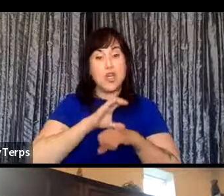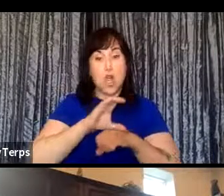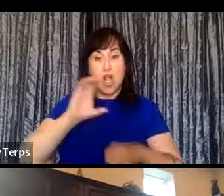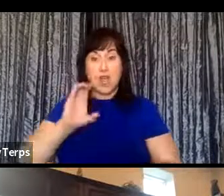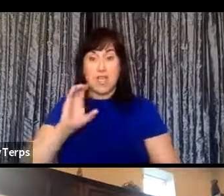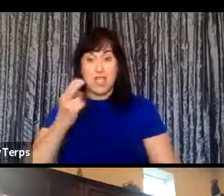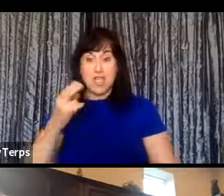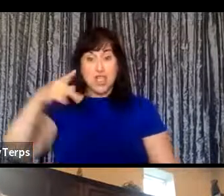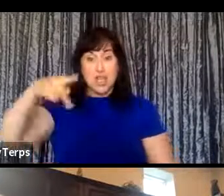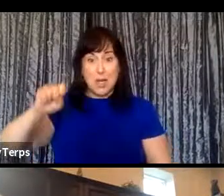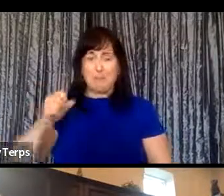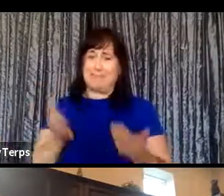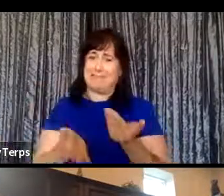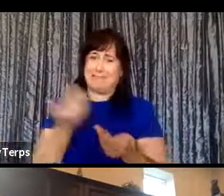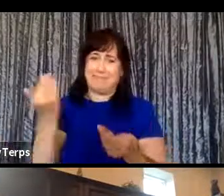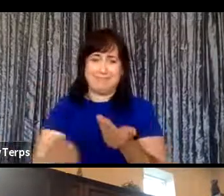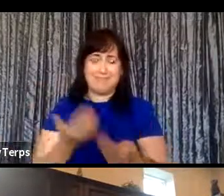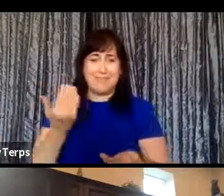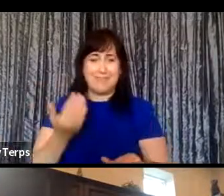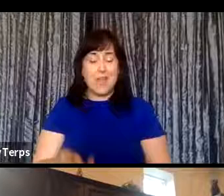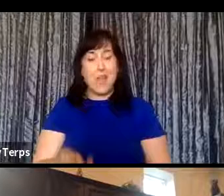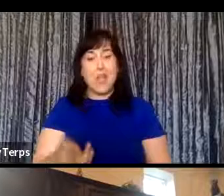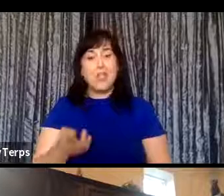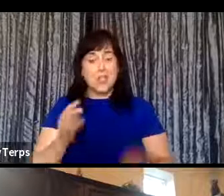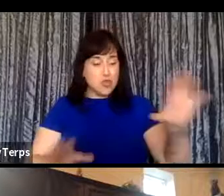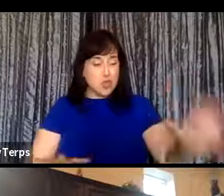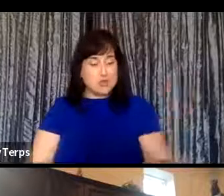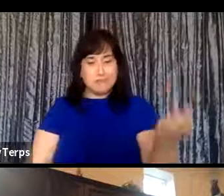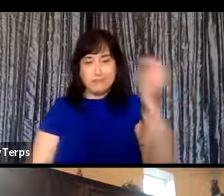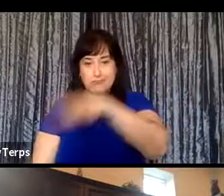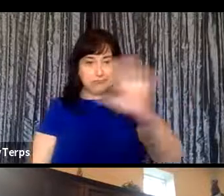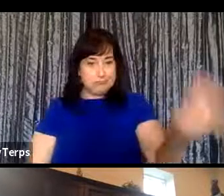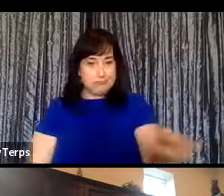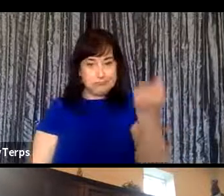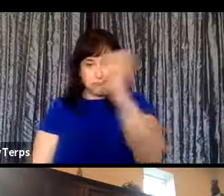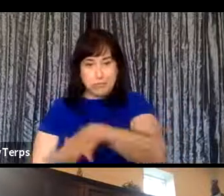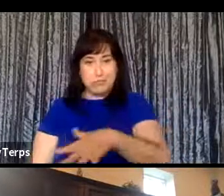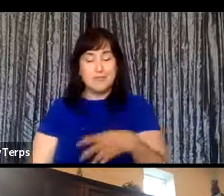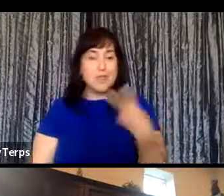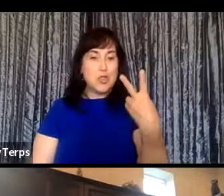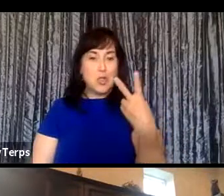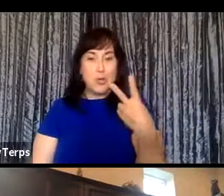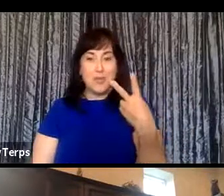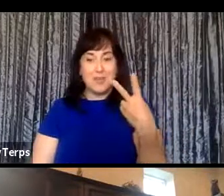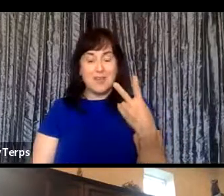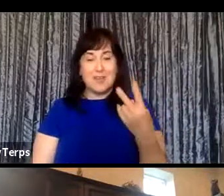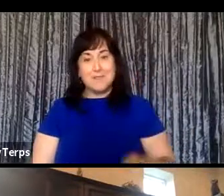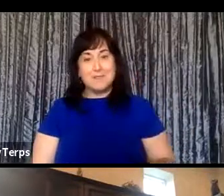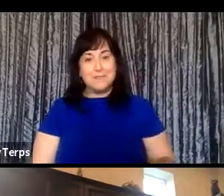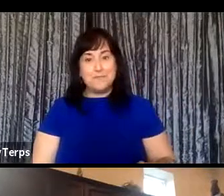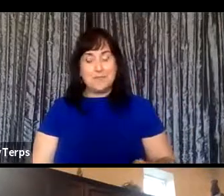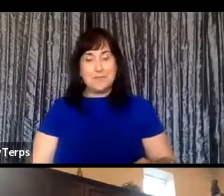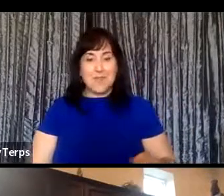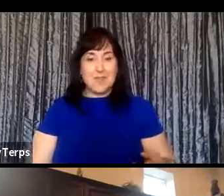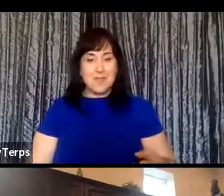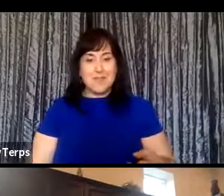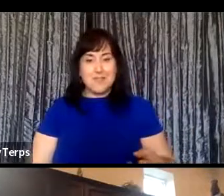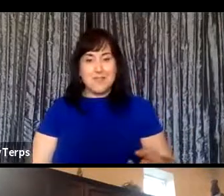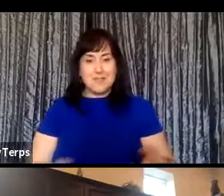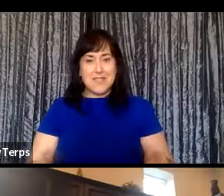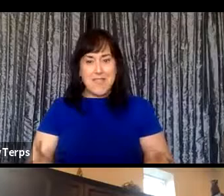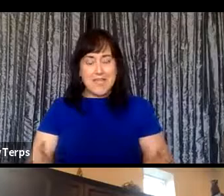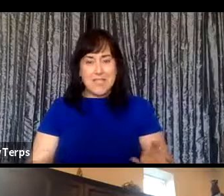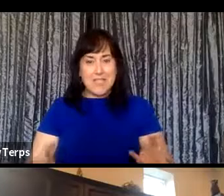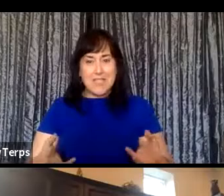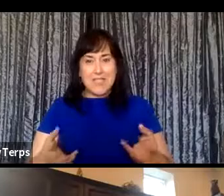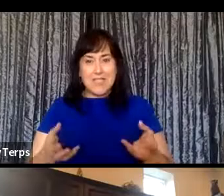easy. So what you're going to do is just get 2 handfuls of chocolate chips. Okay, they can be either really minuscule, like really tight, don't want